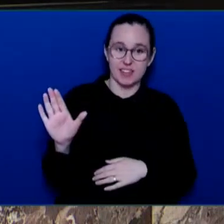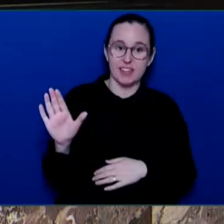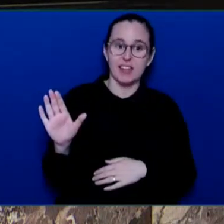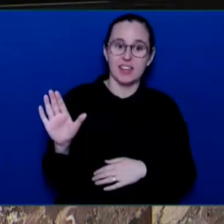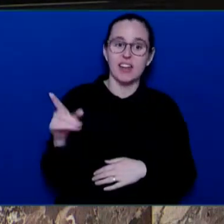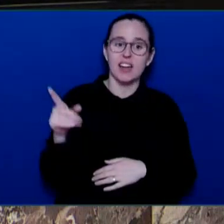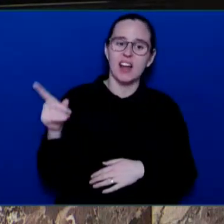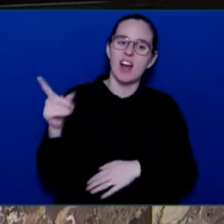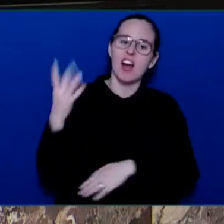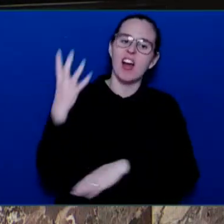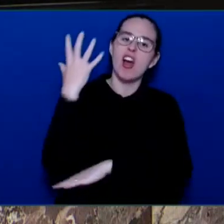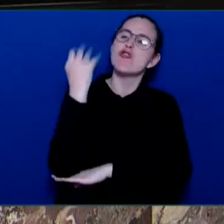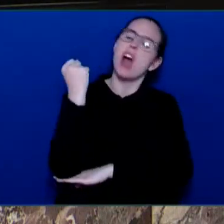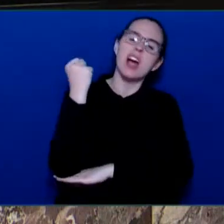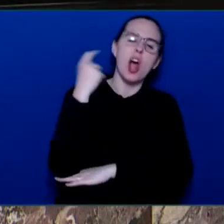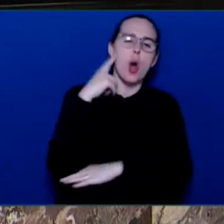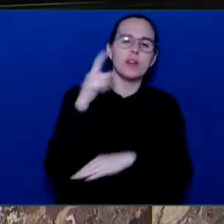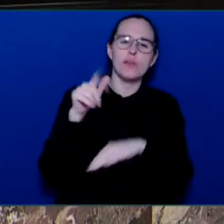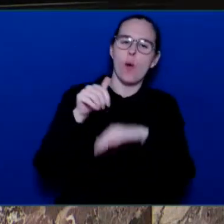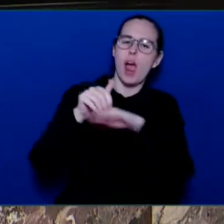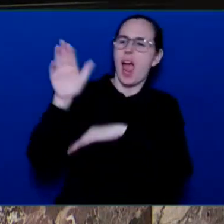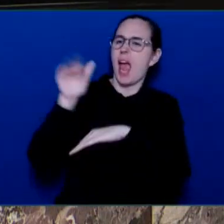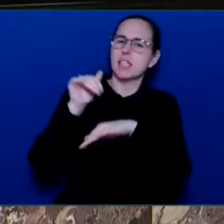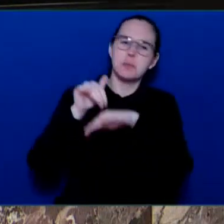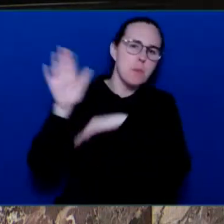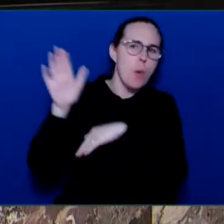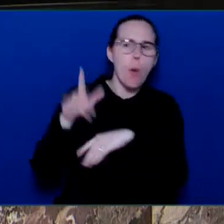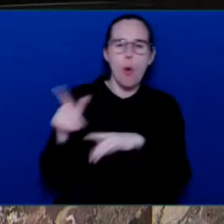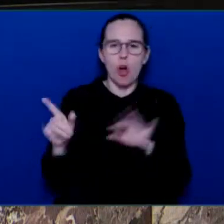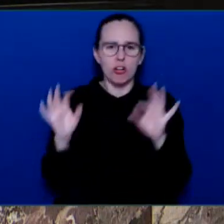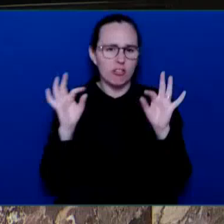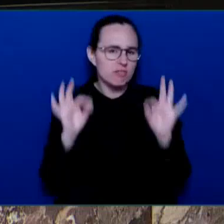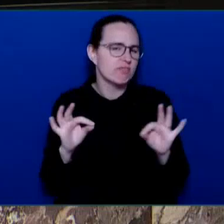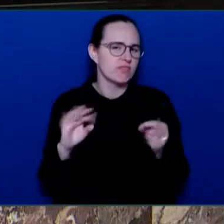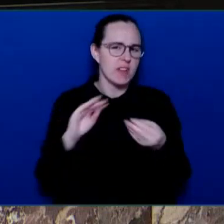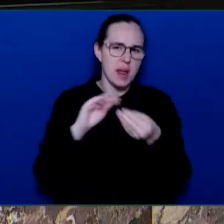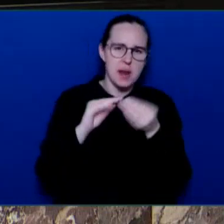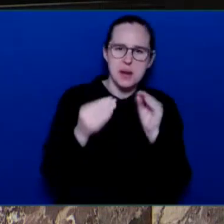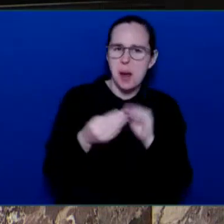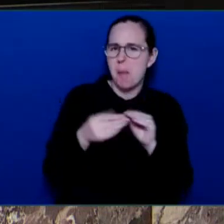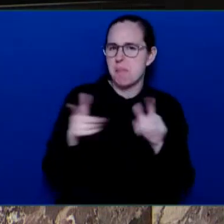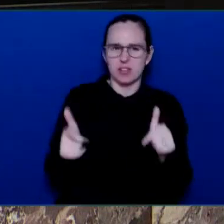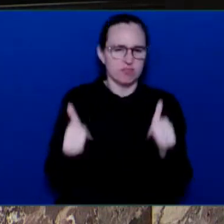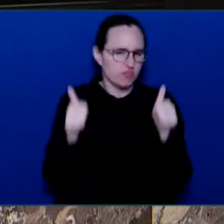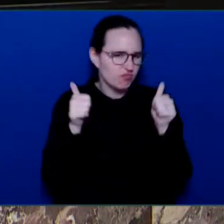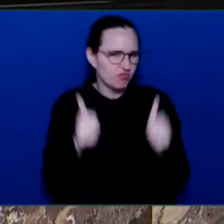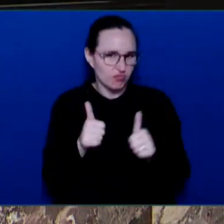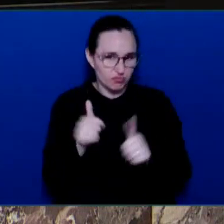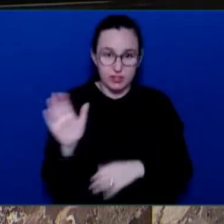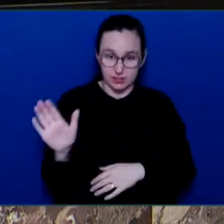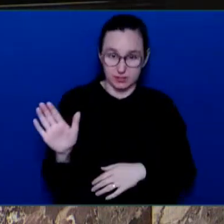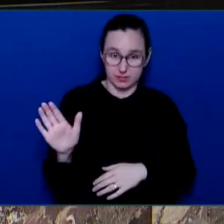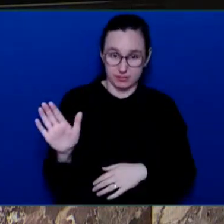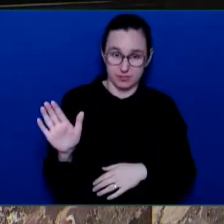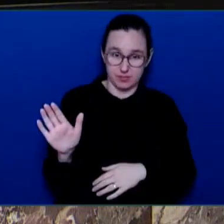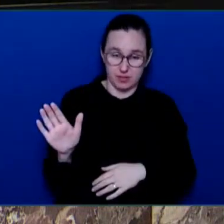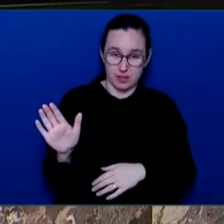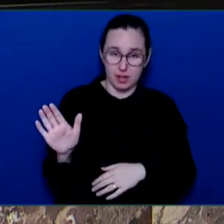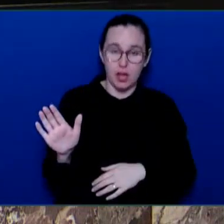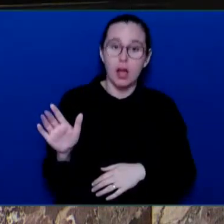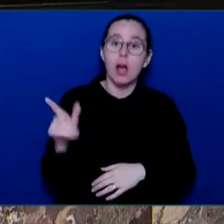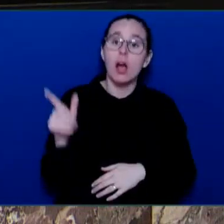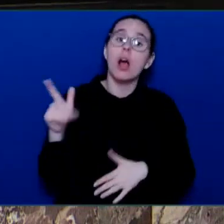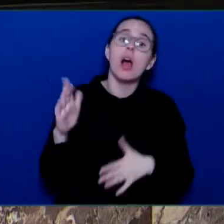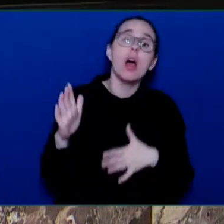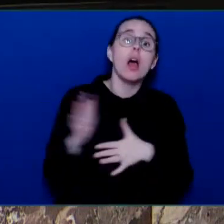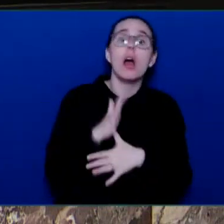plan. Members in this House know that our largest export is energy products. And in 2022, we saw a massive increase, a doubling of